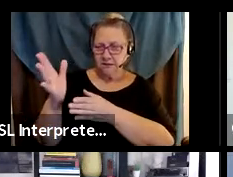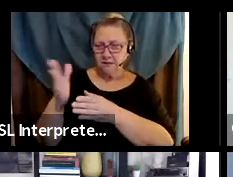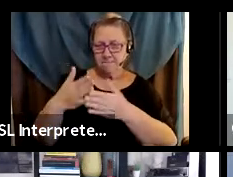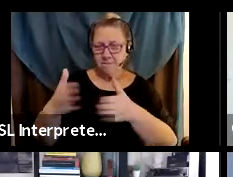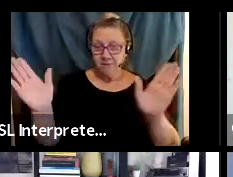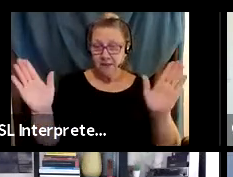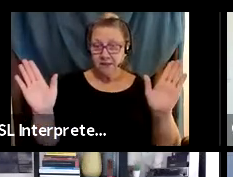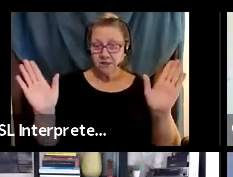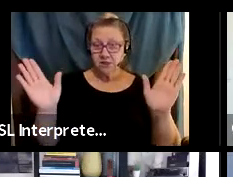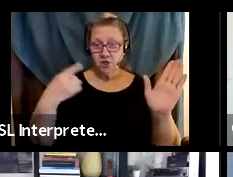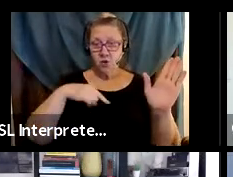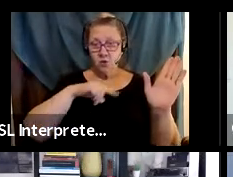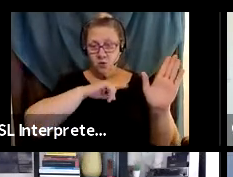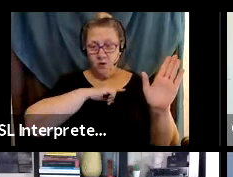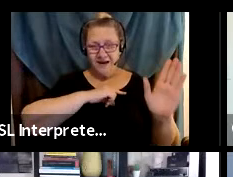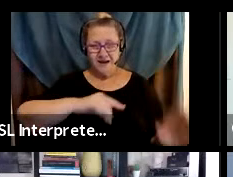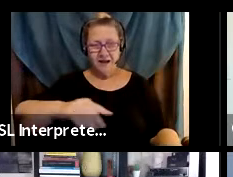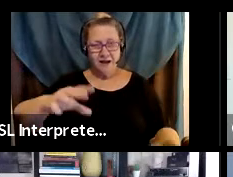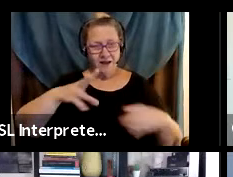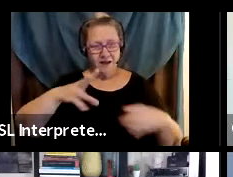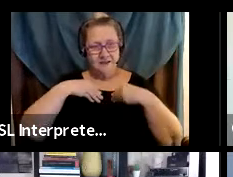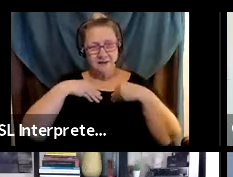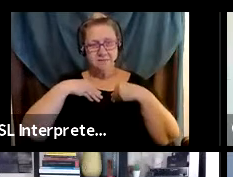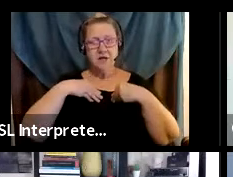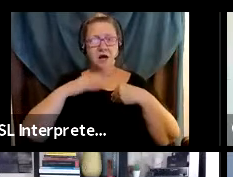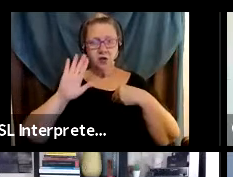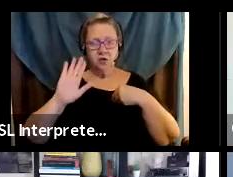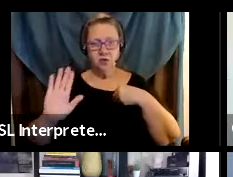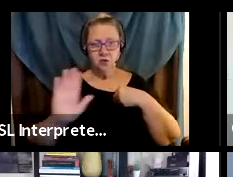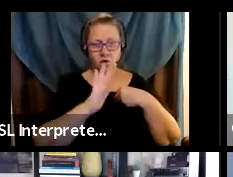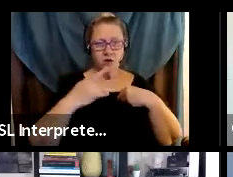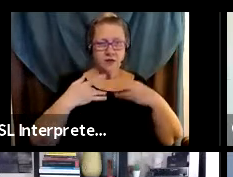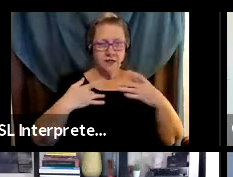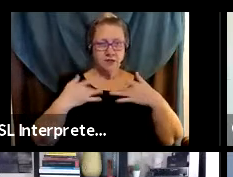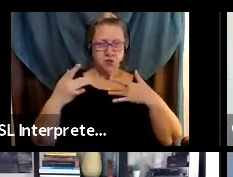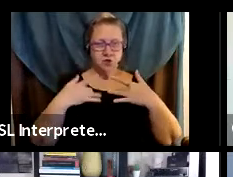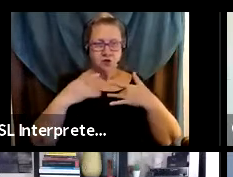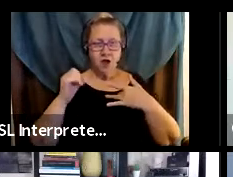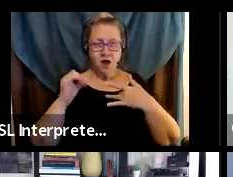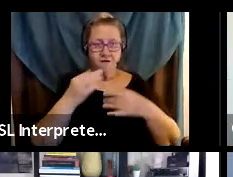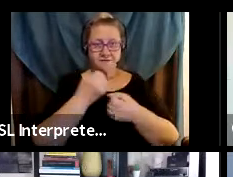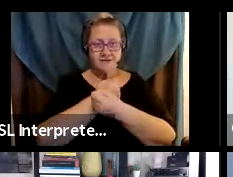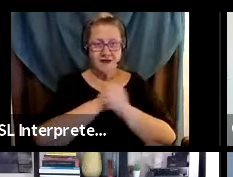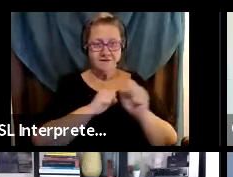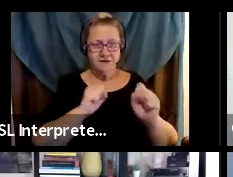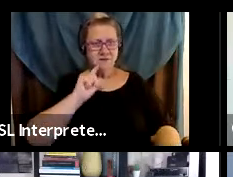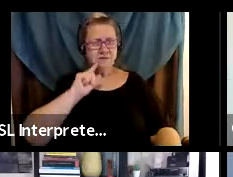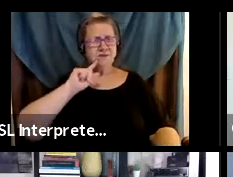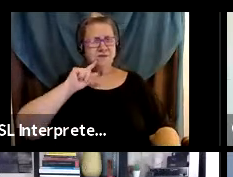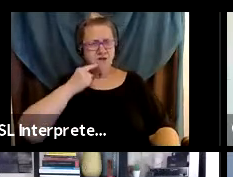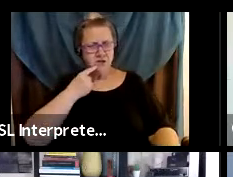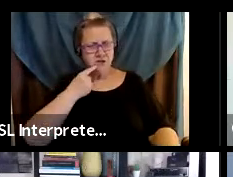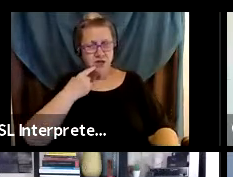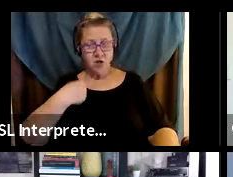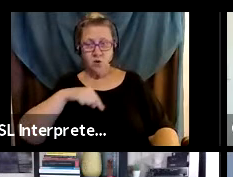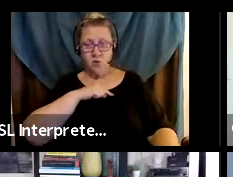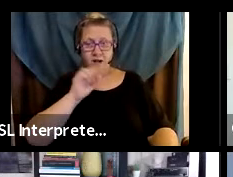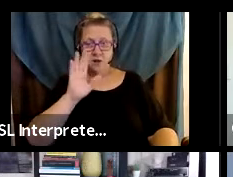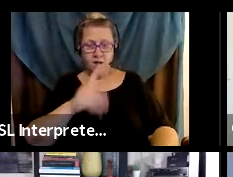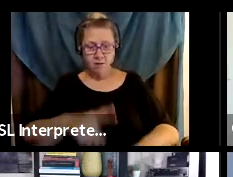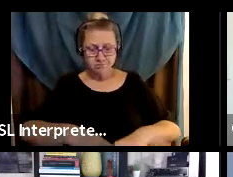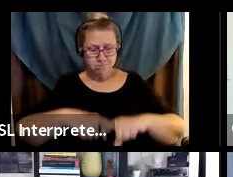take any concerns about safety very, very seriously. And we will pause and we